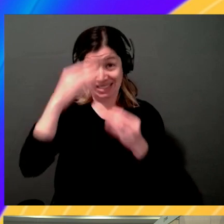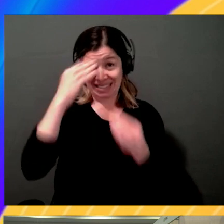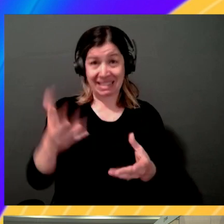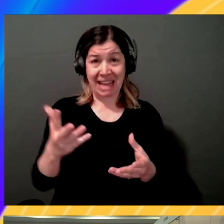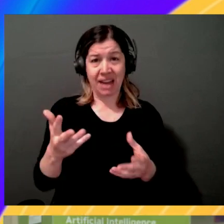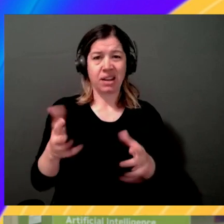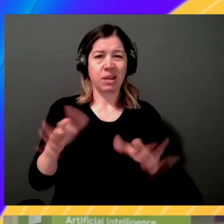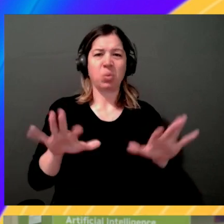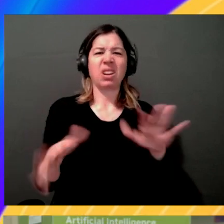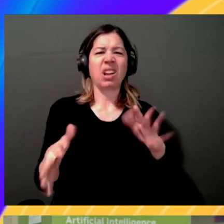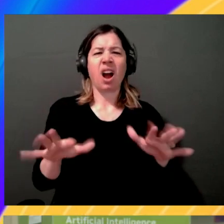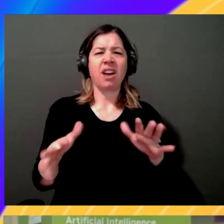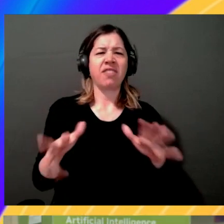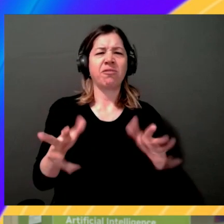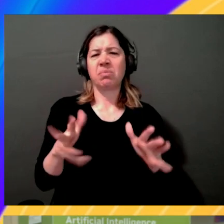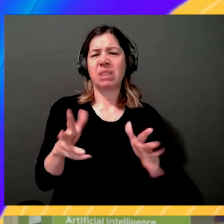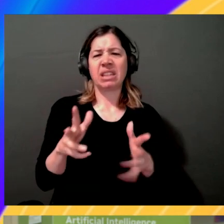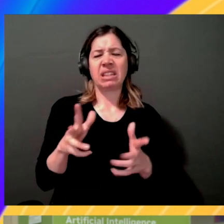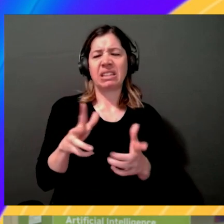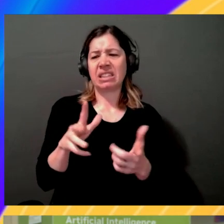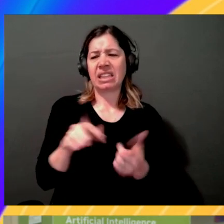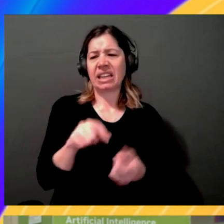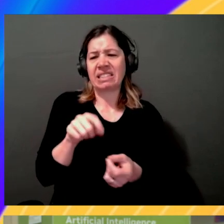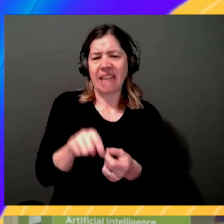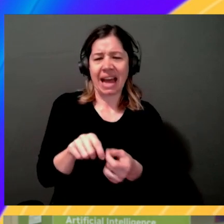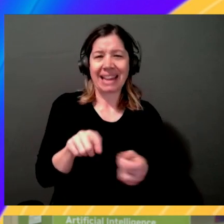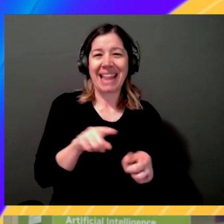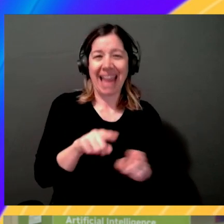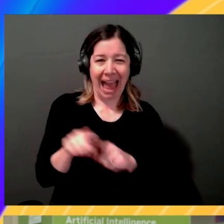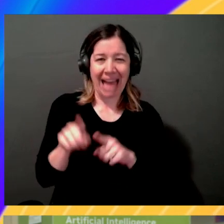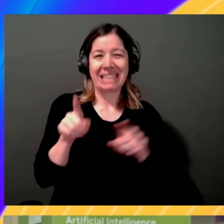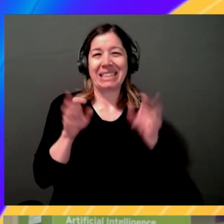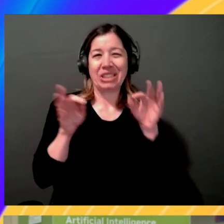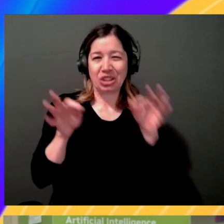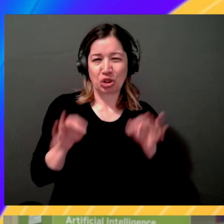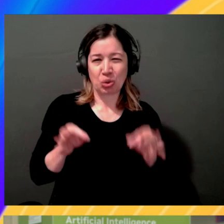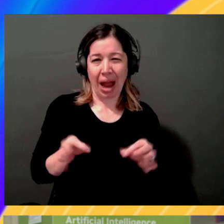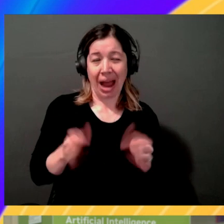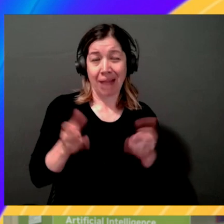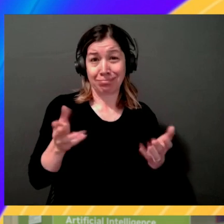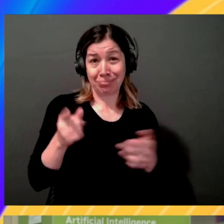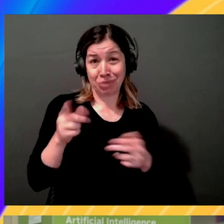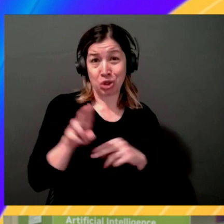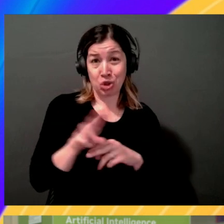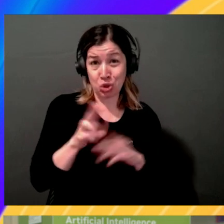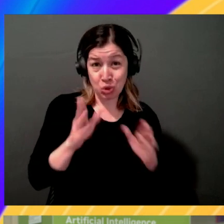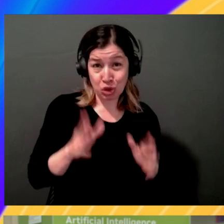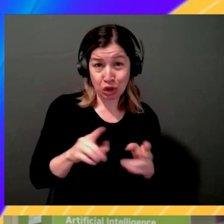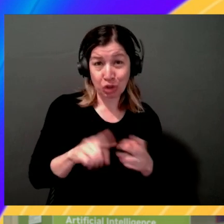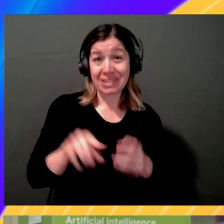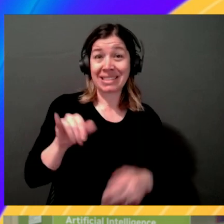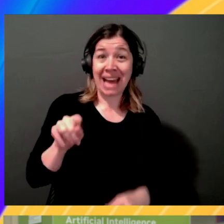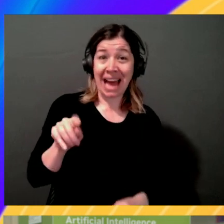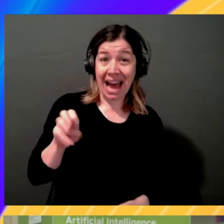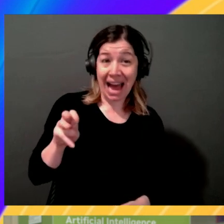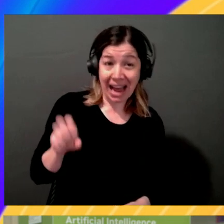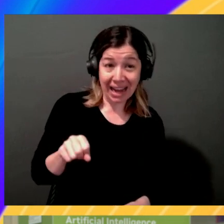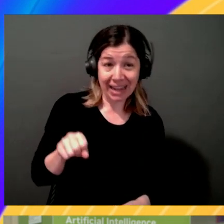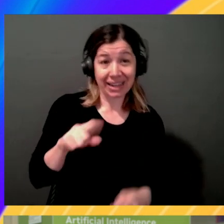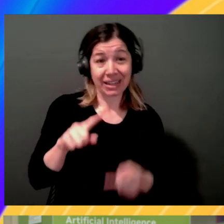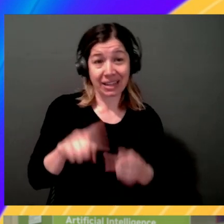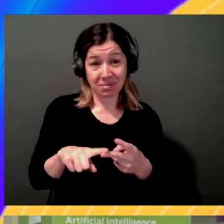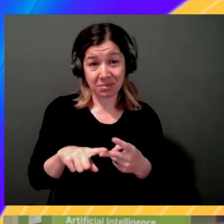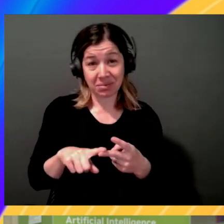as described here. It's just users, items, And an event type, in this case, I just